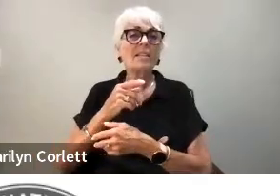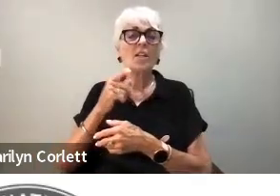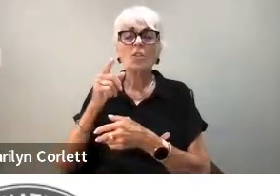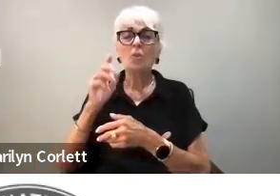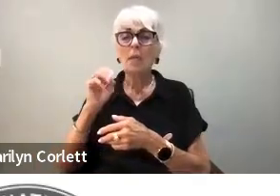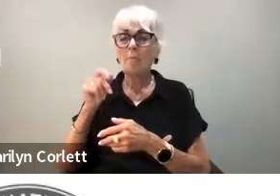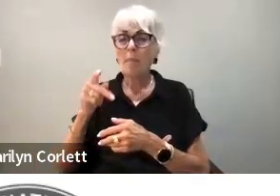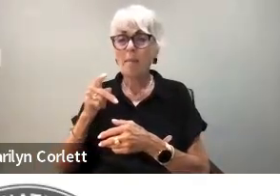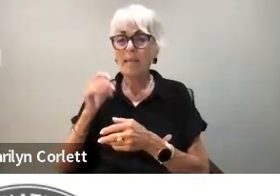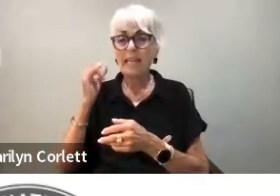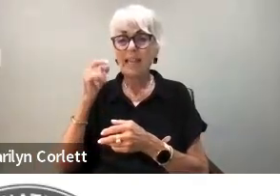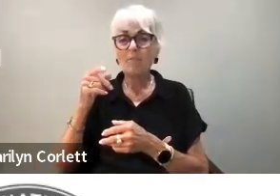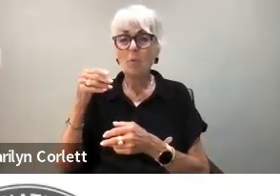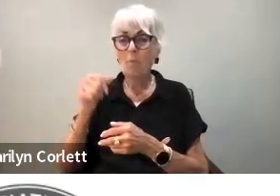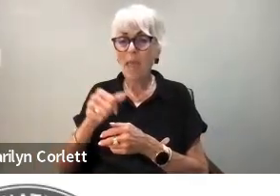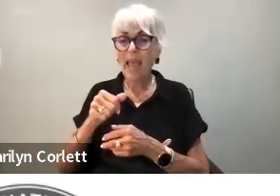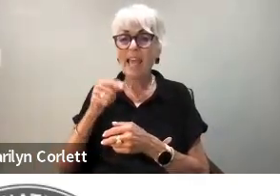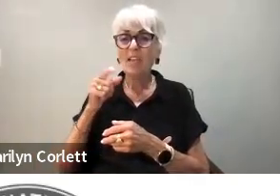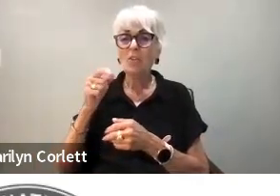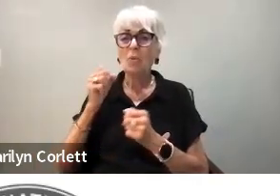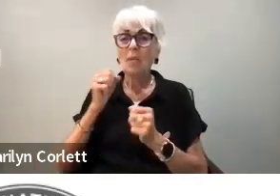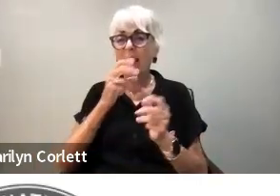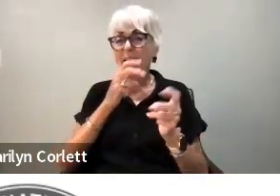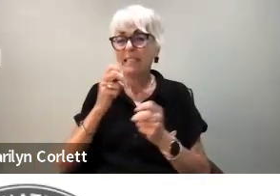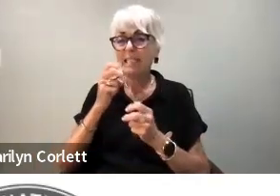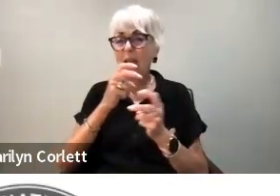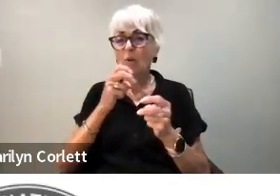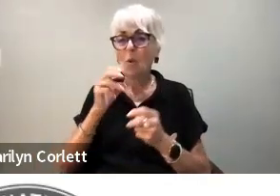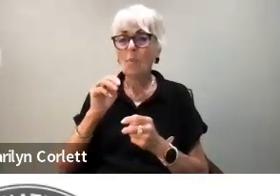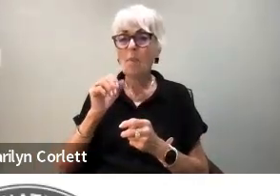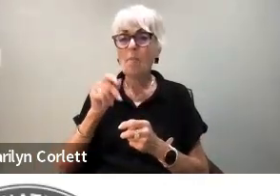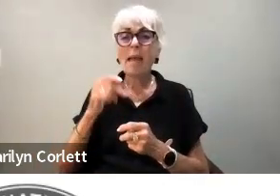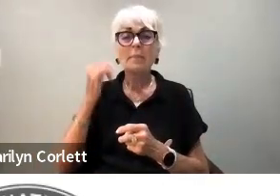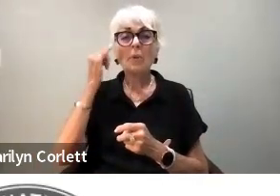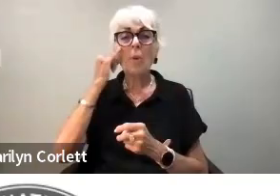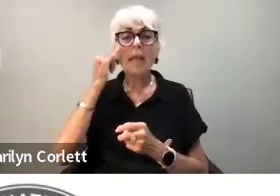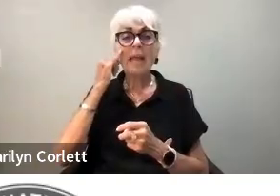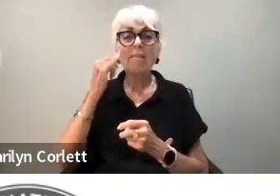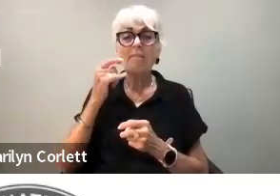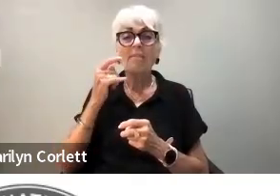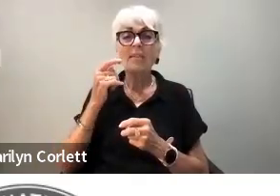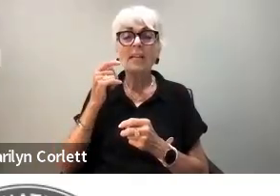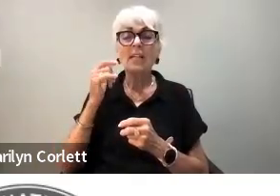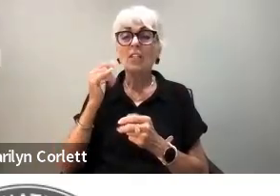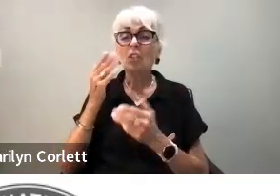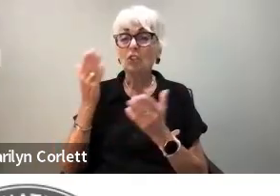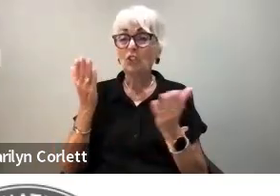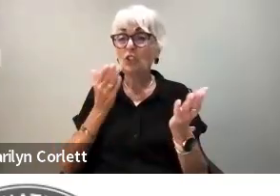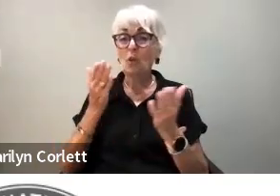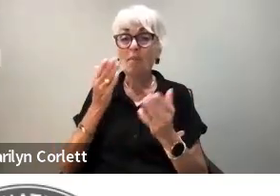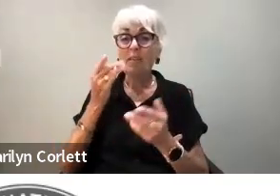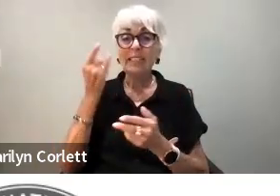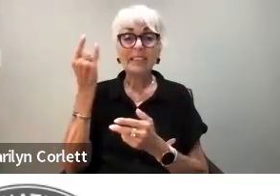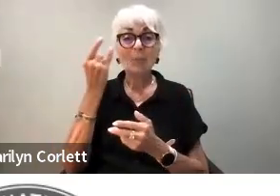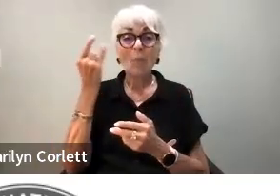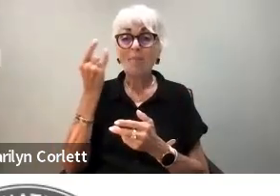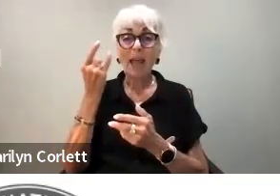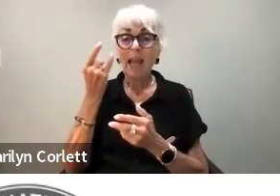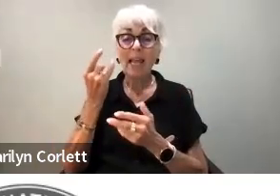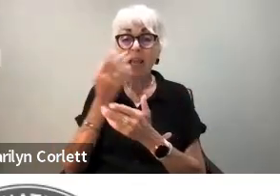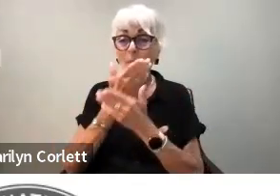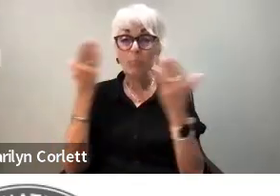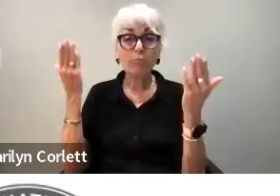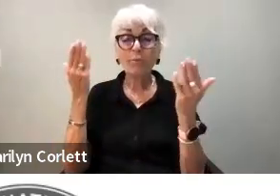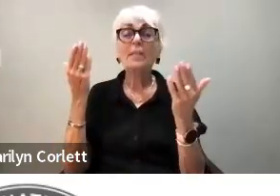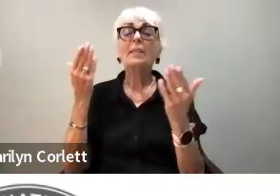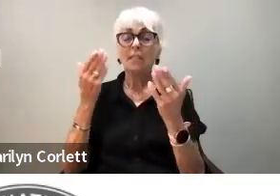version, you can download the map. So if you don't have service, um, you'll still be able to track